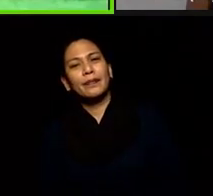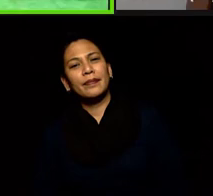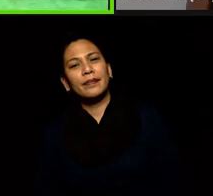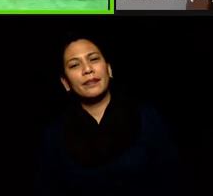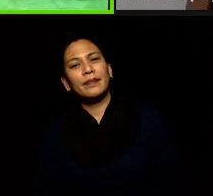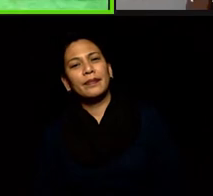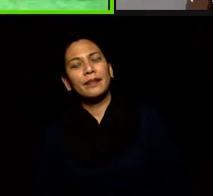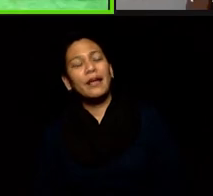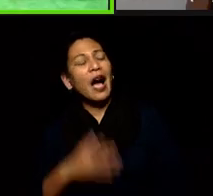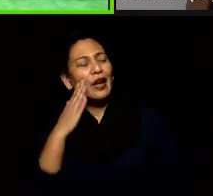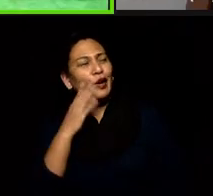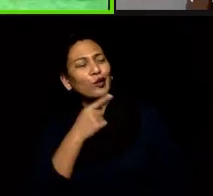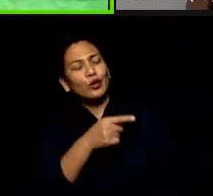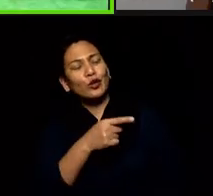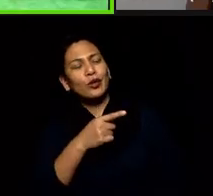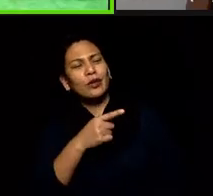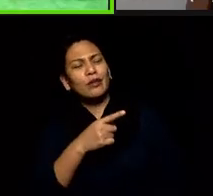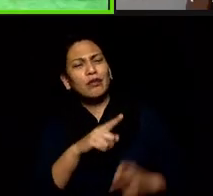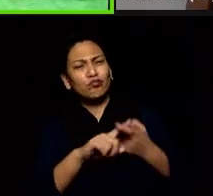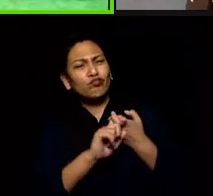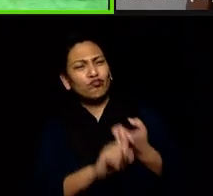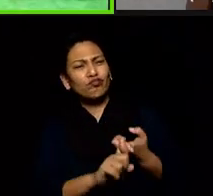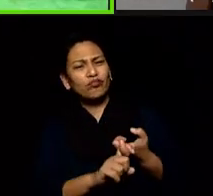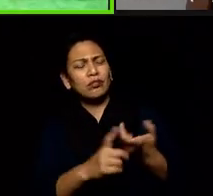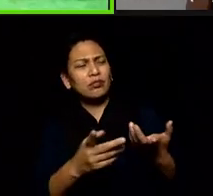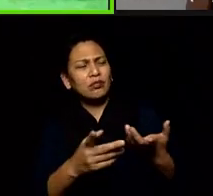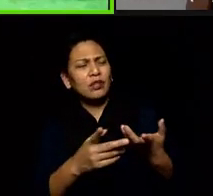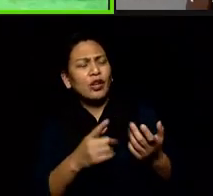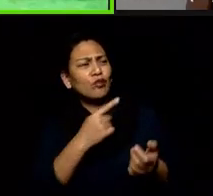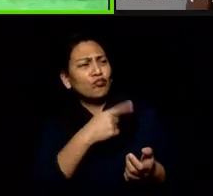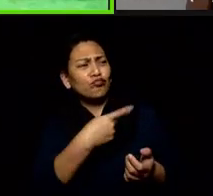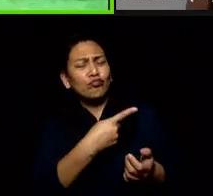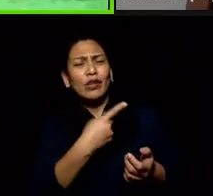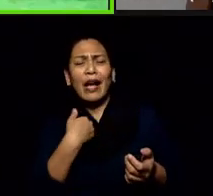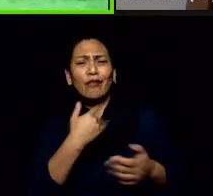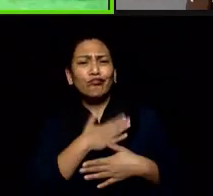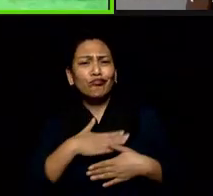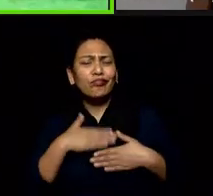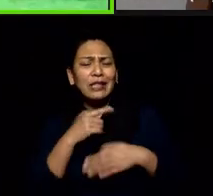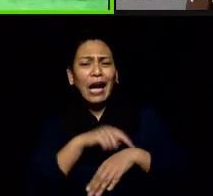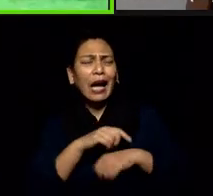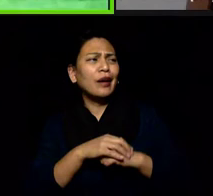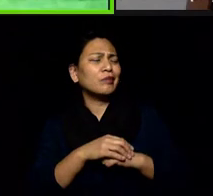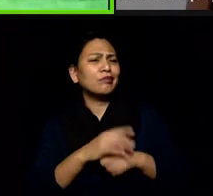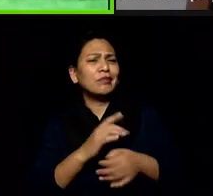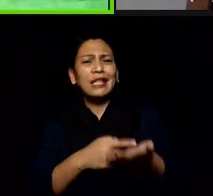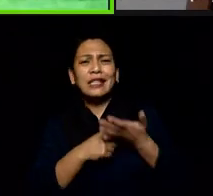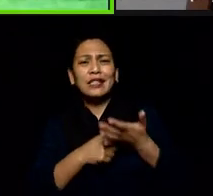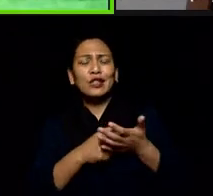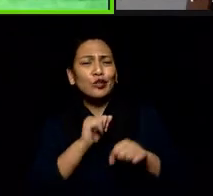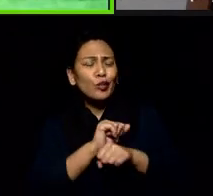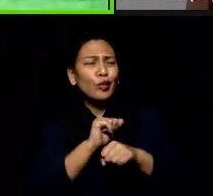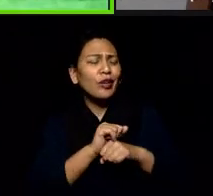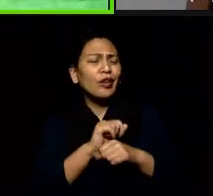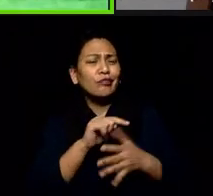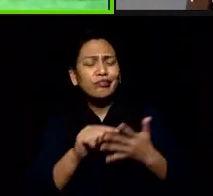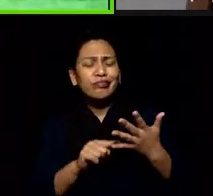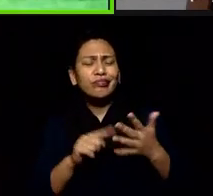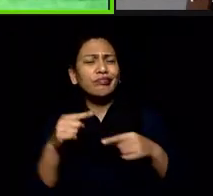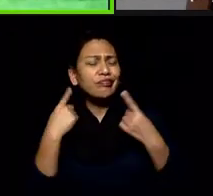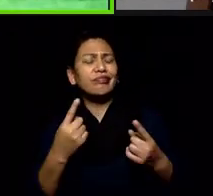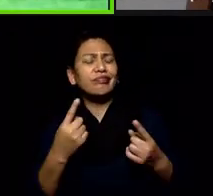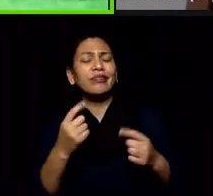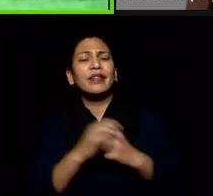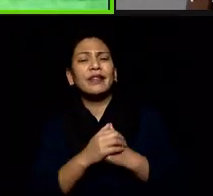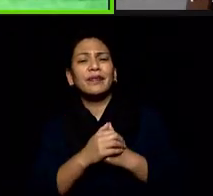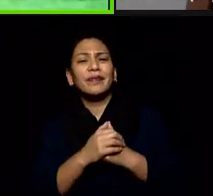we're good friends and we've had a lot of really fun times and we've talked about work and we've sort of, you know, overlap, but I